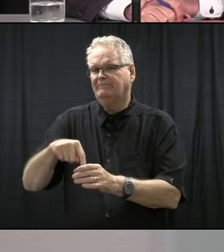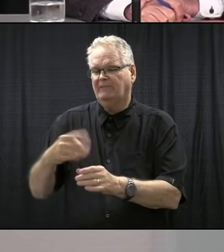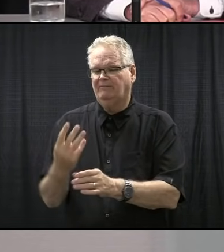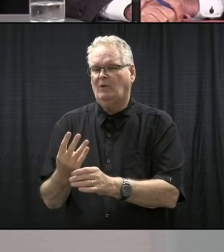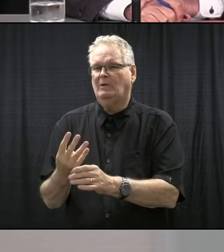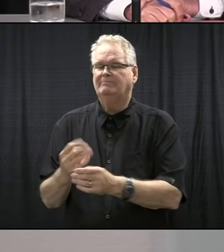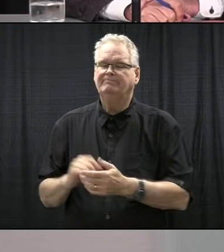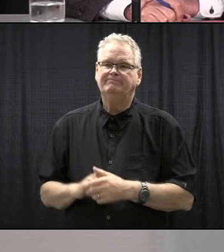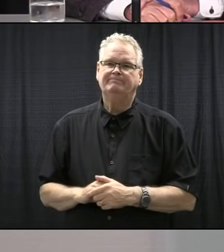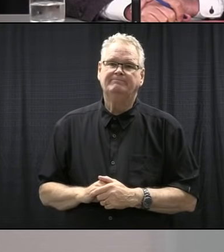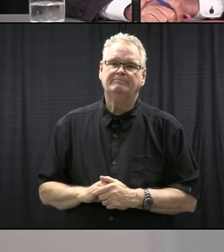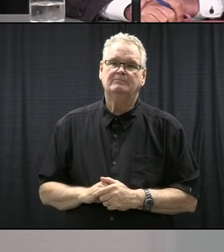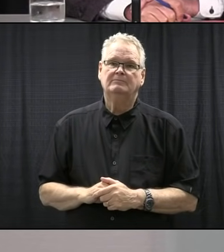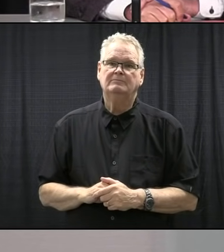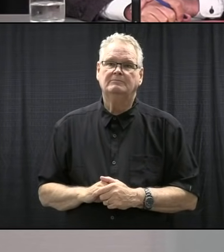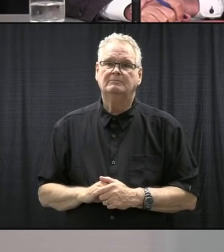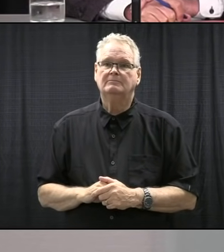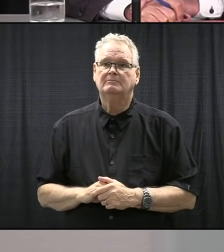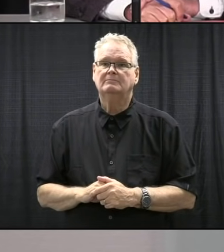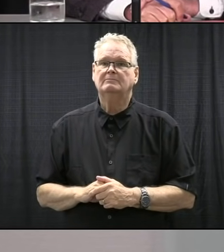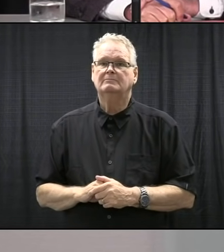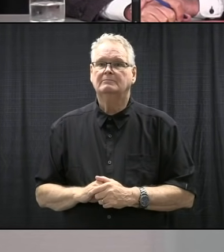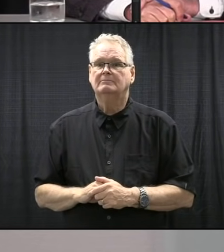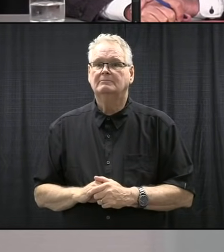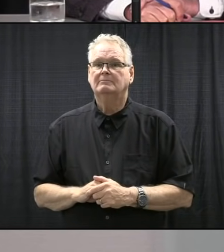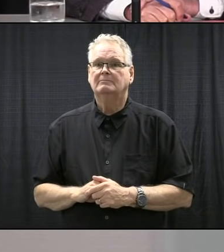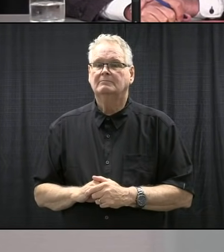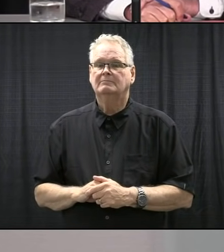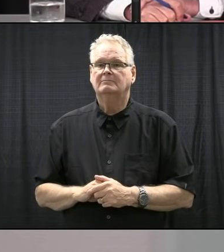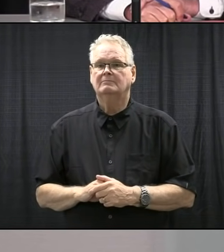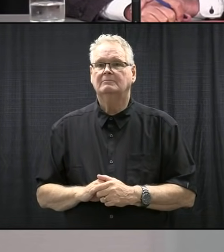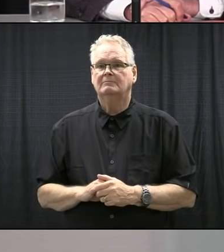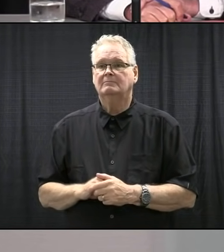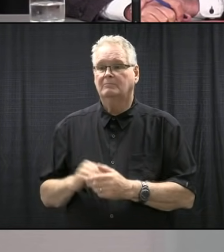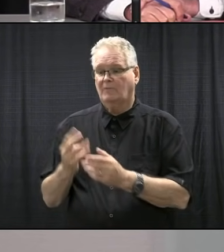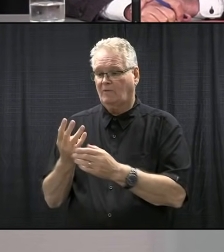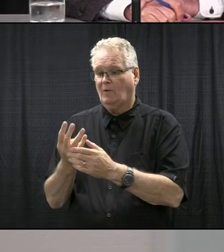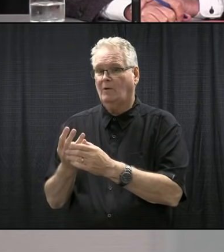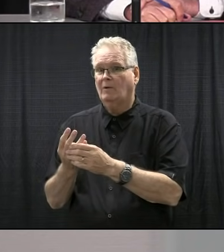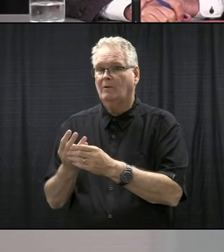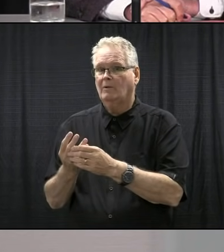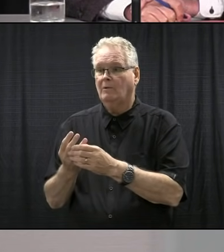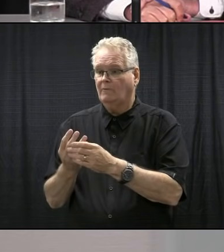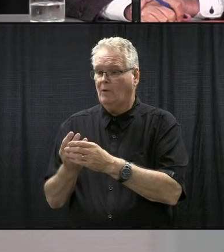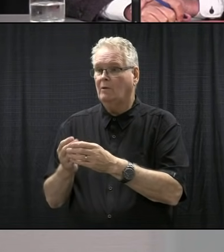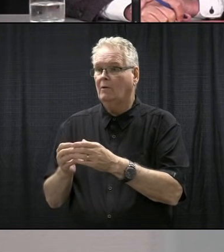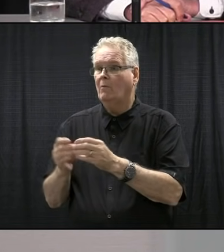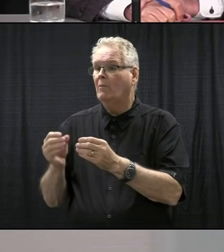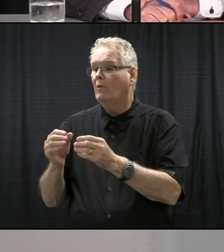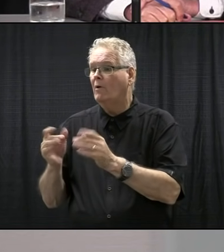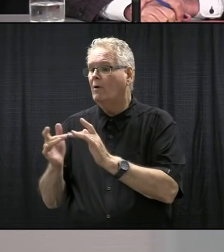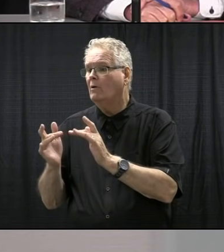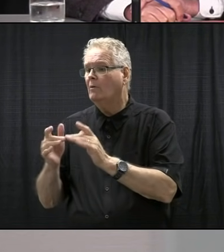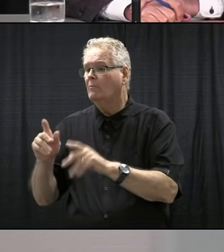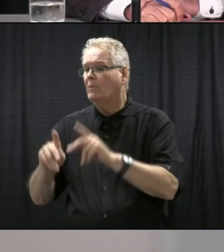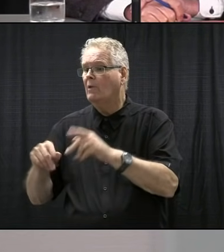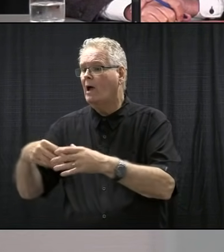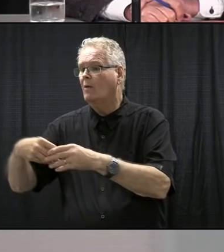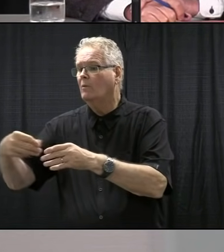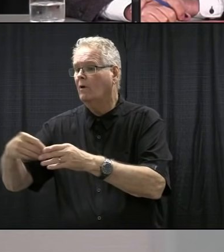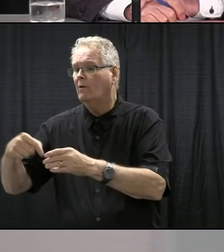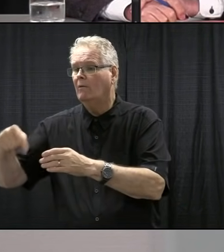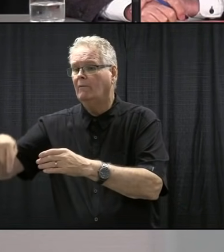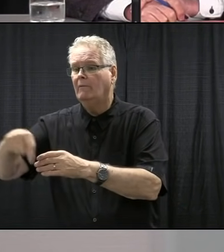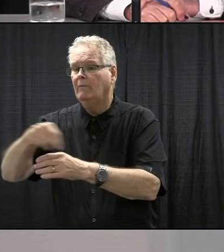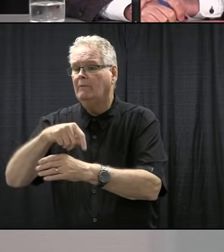we get, a higher proportion of our population more vaccinated. We are seeing, most of what we're seeing coming in right now is Delta,